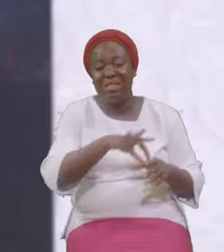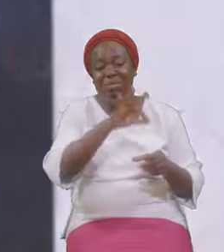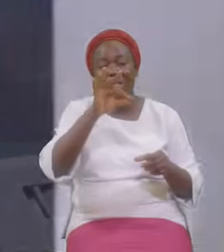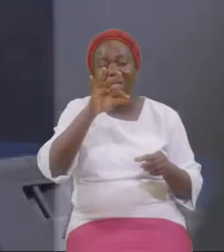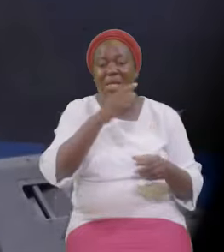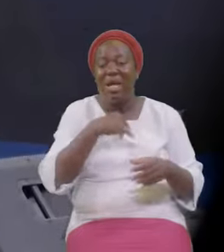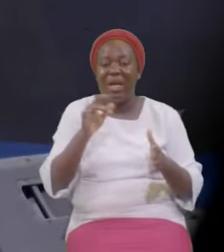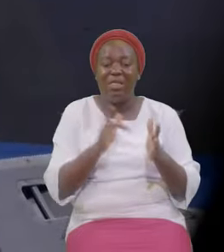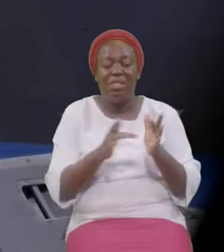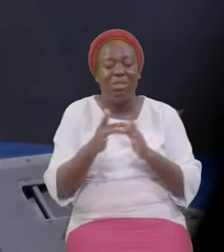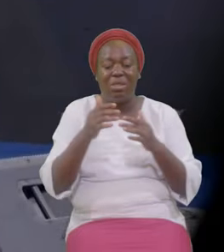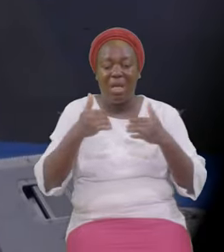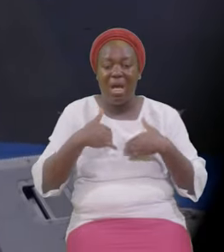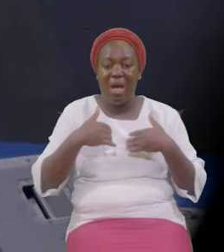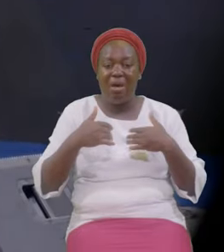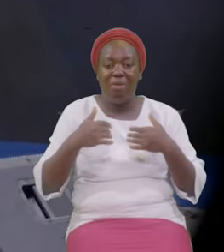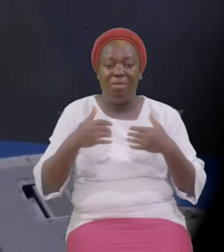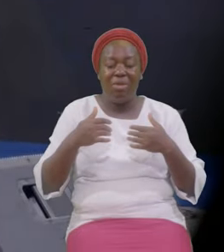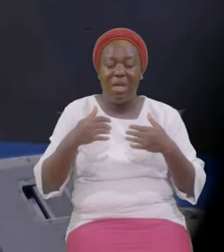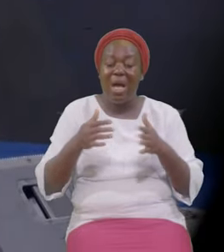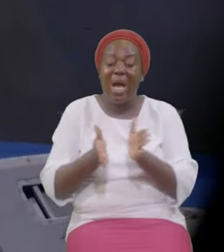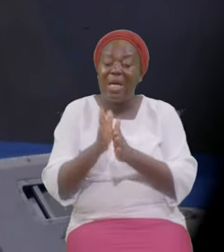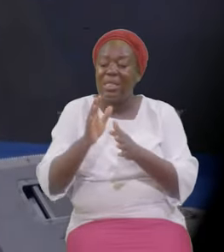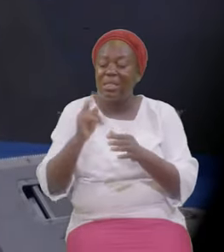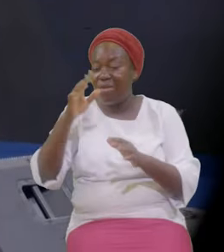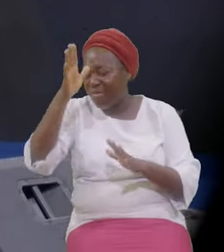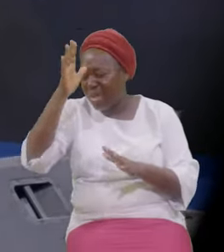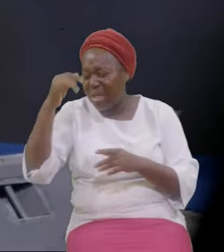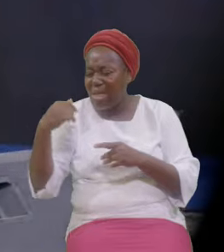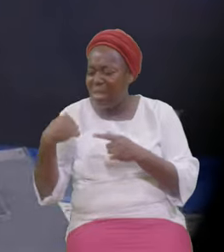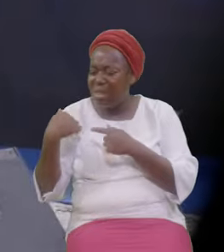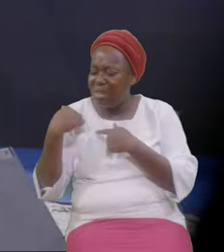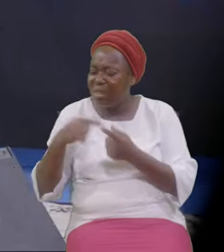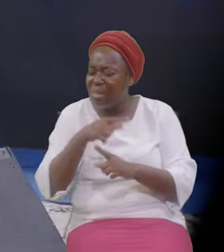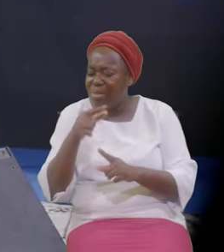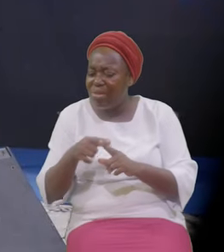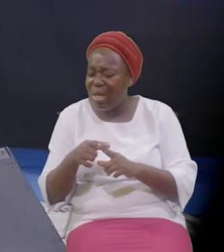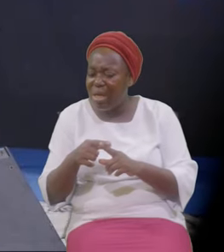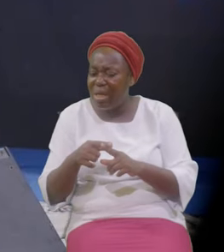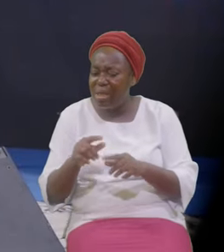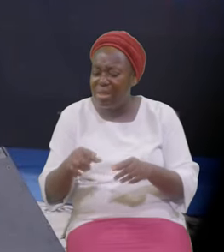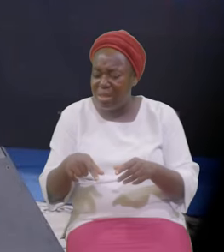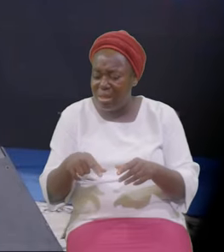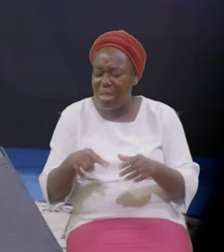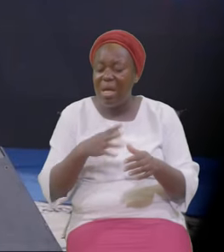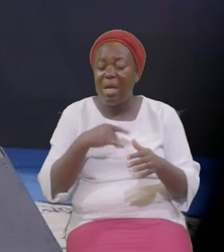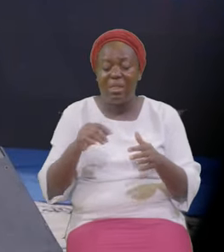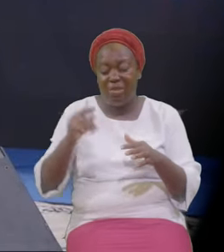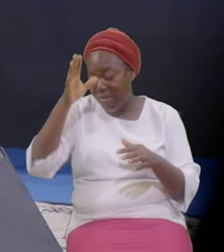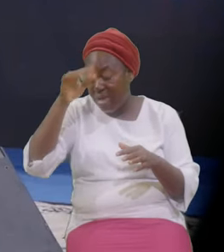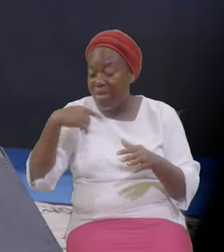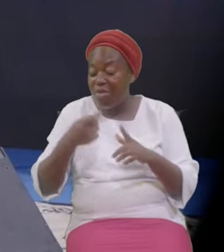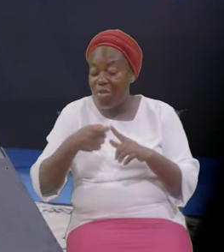Father, since when has this been on him? And he said, from a child. And sometimes he'll